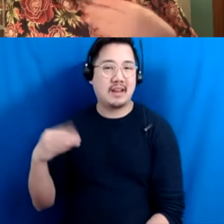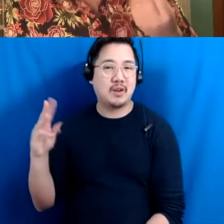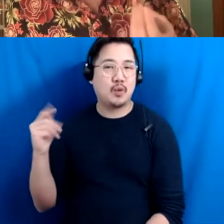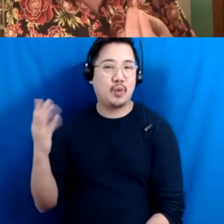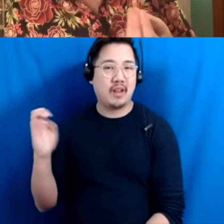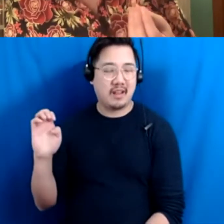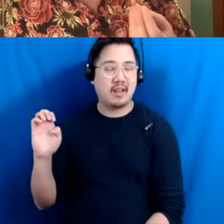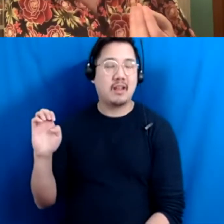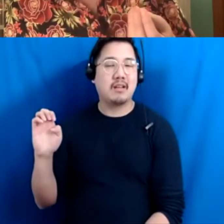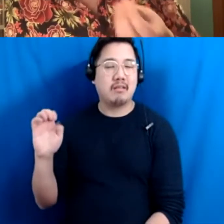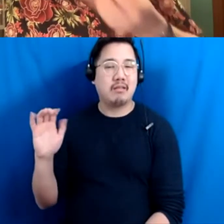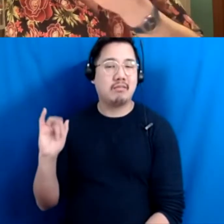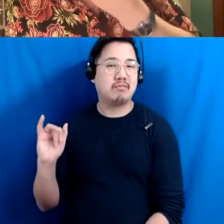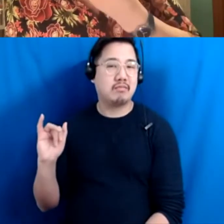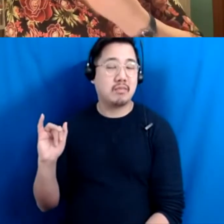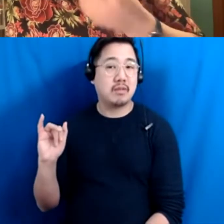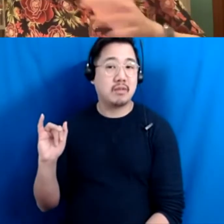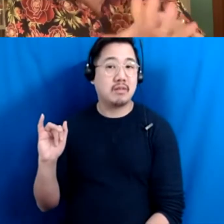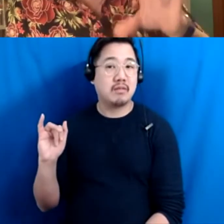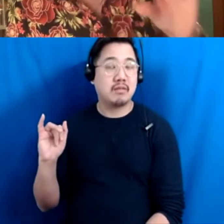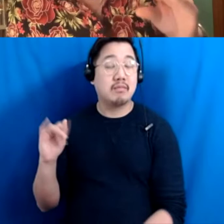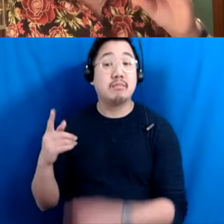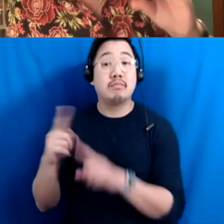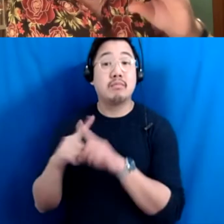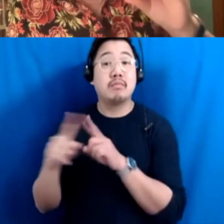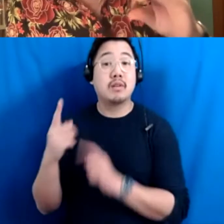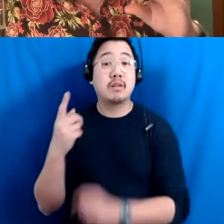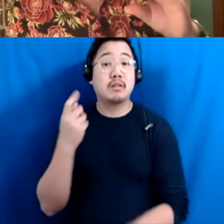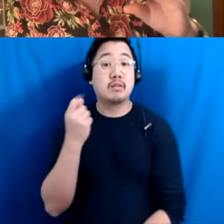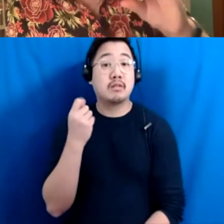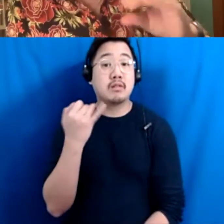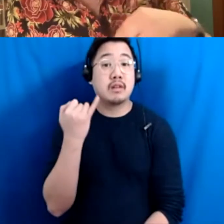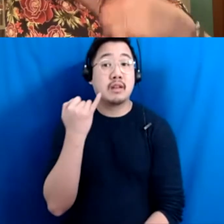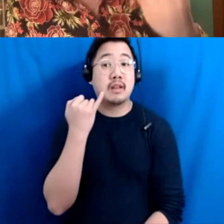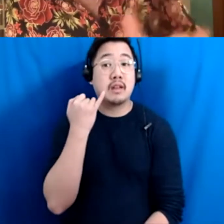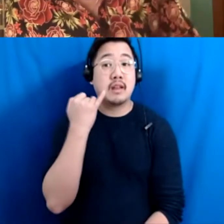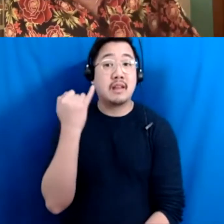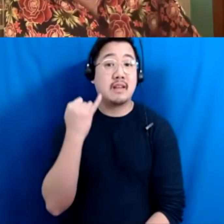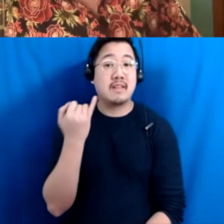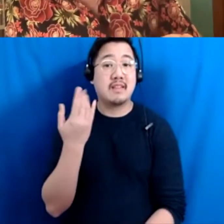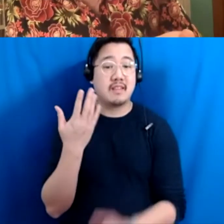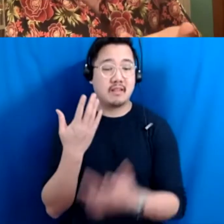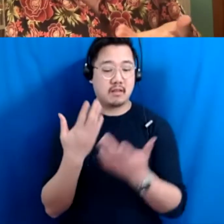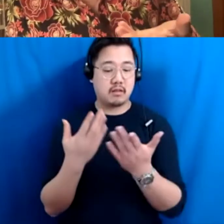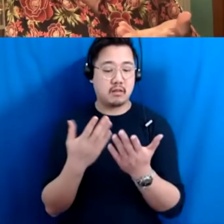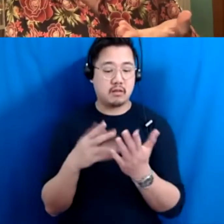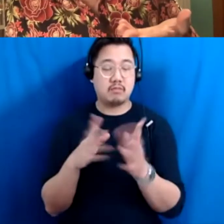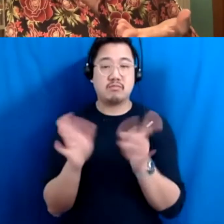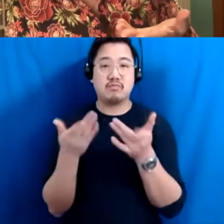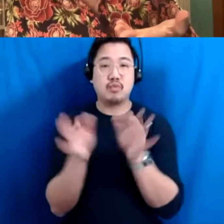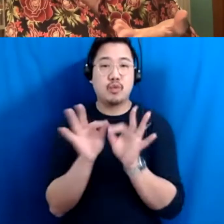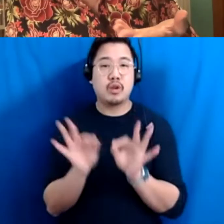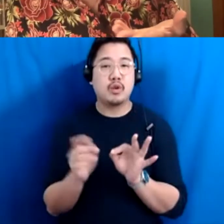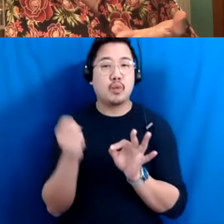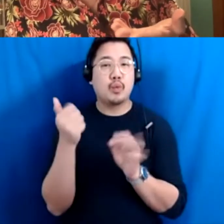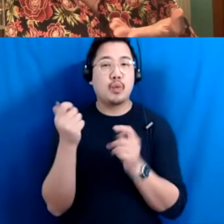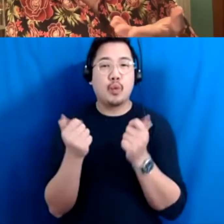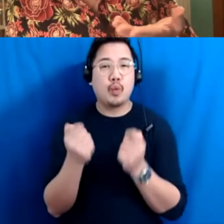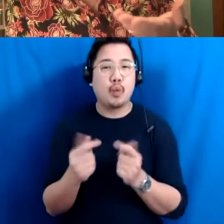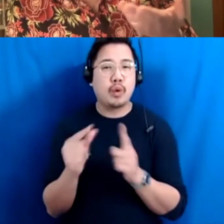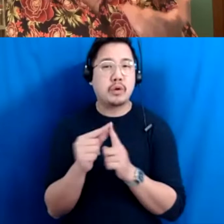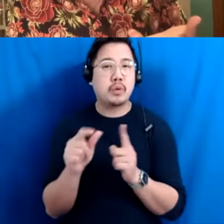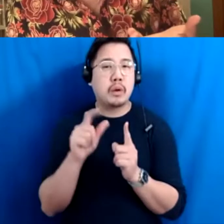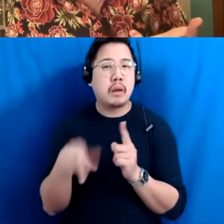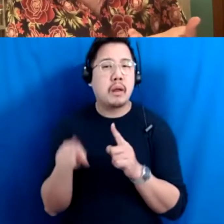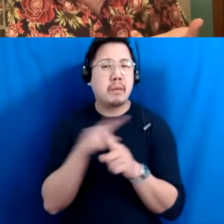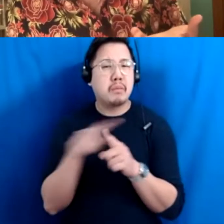I'm also aware that if you combine the idea of omitting needless words with material that is about sort